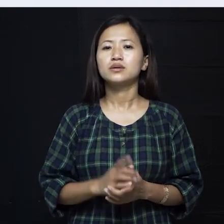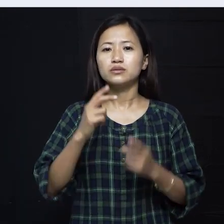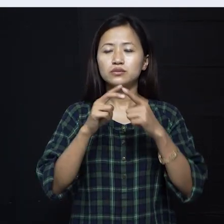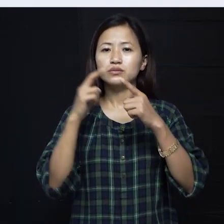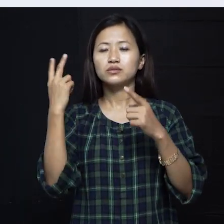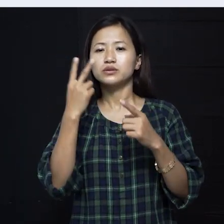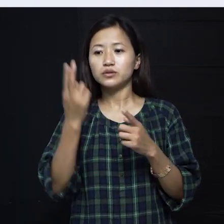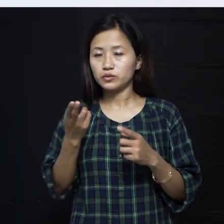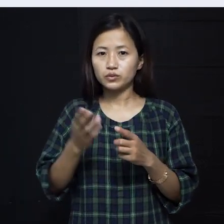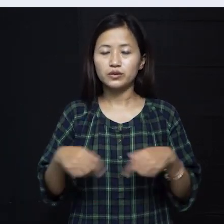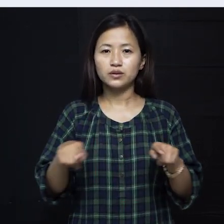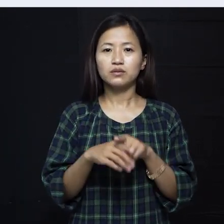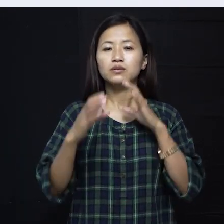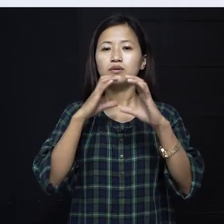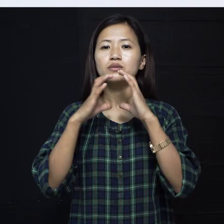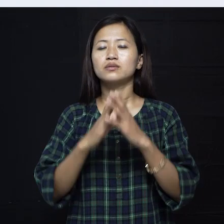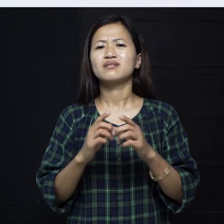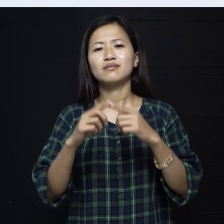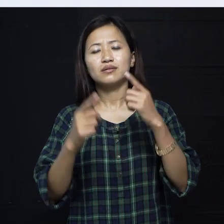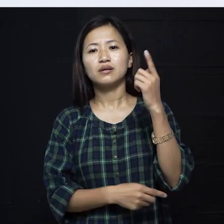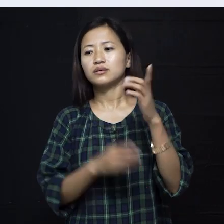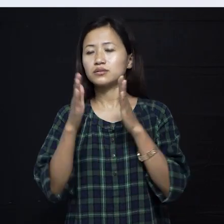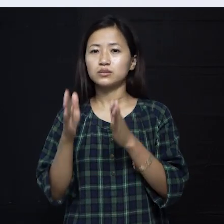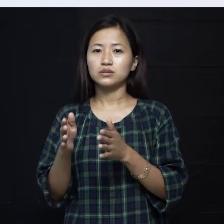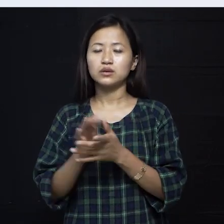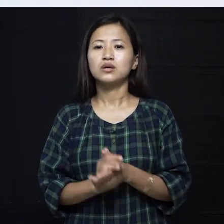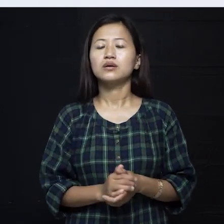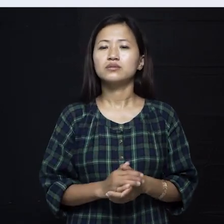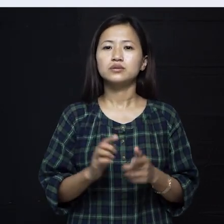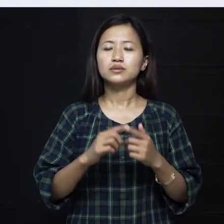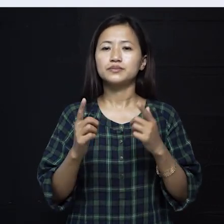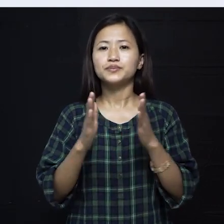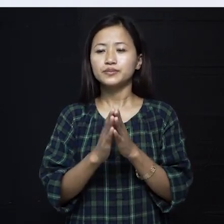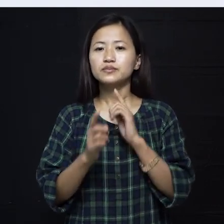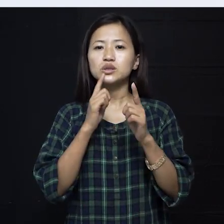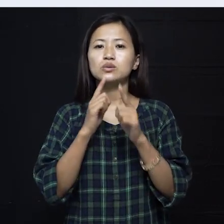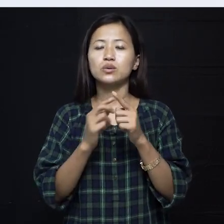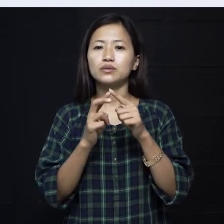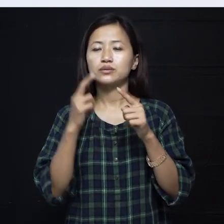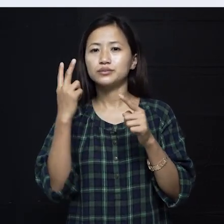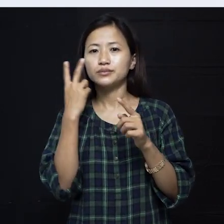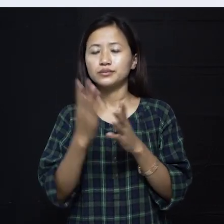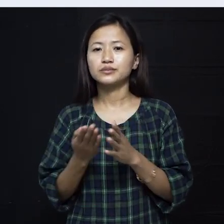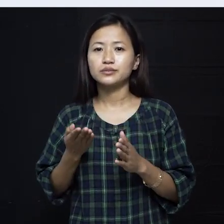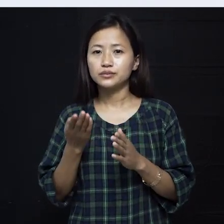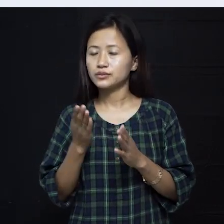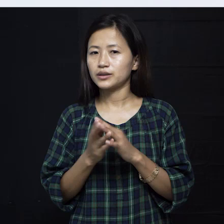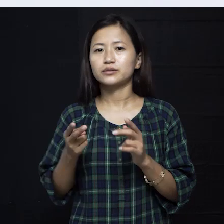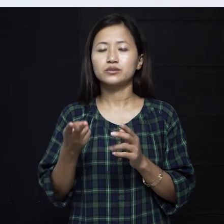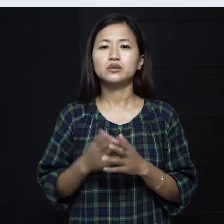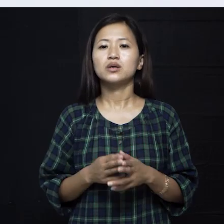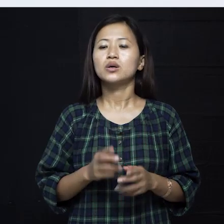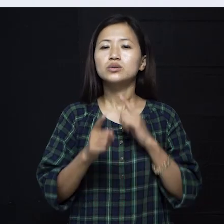communication. And in the last session, we have discussed about transport. When we say transport, we are talking about